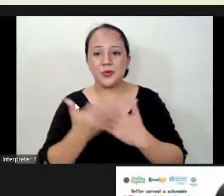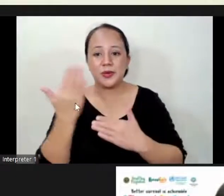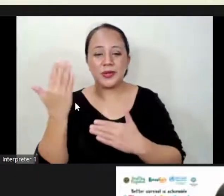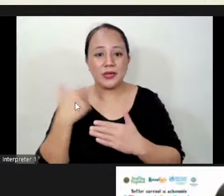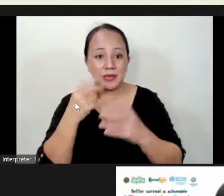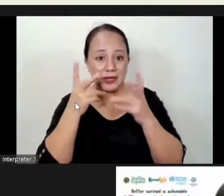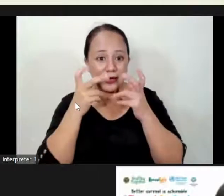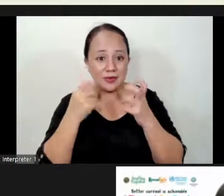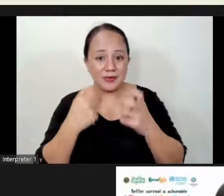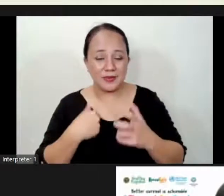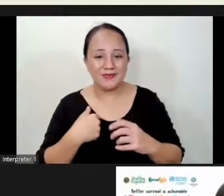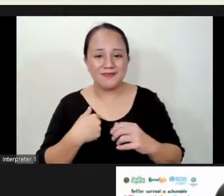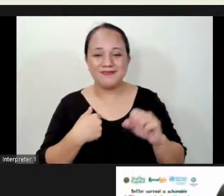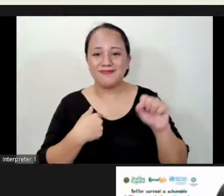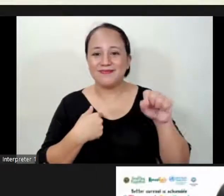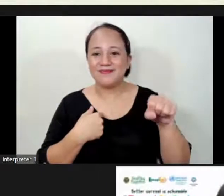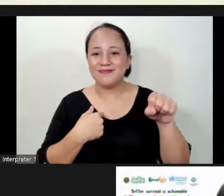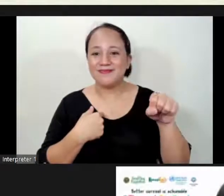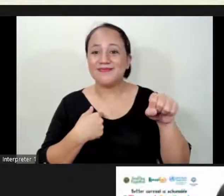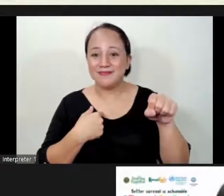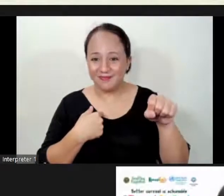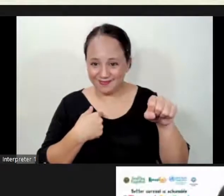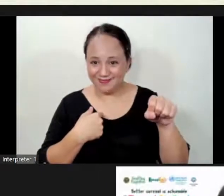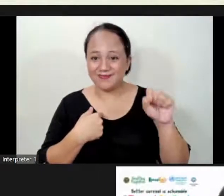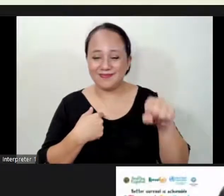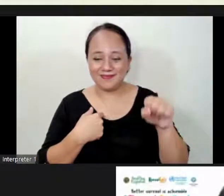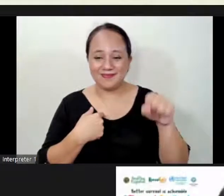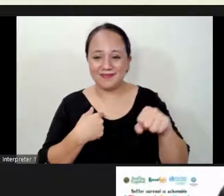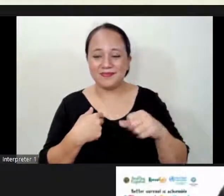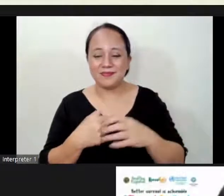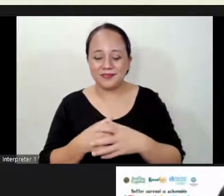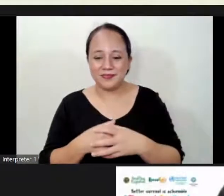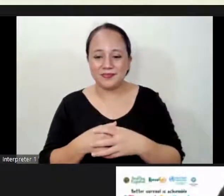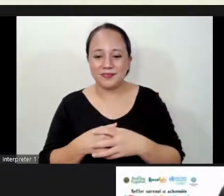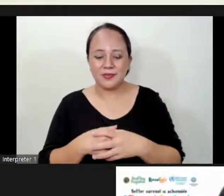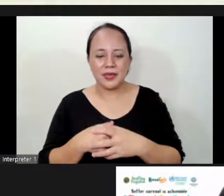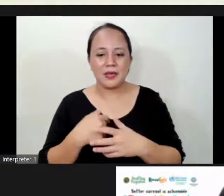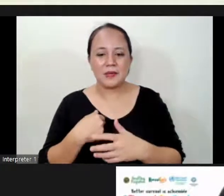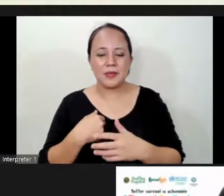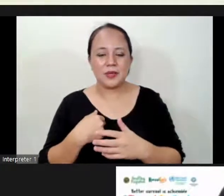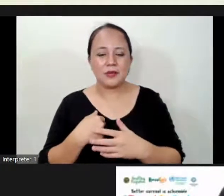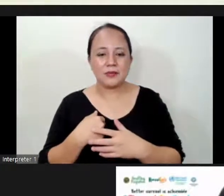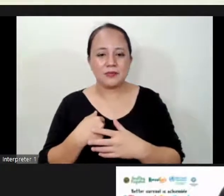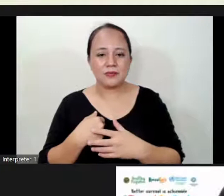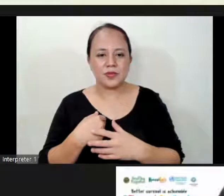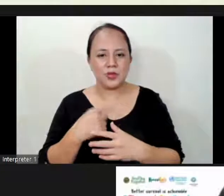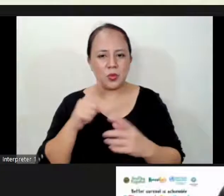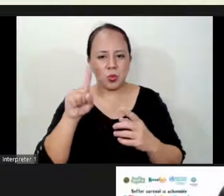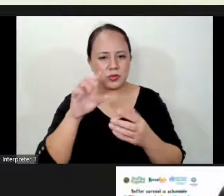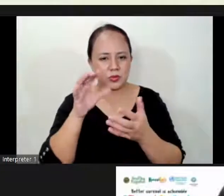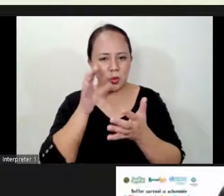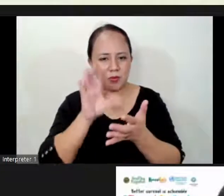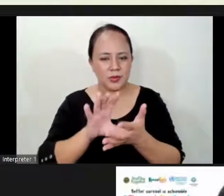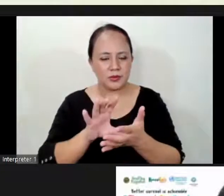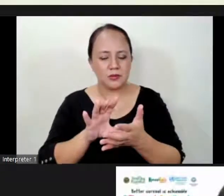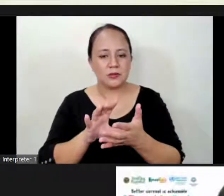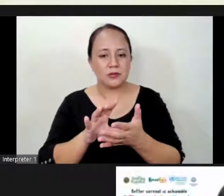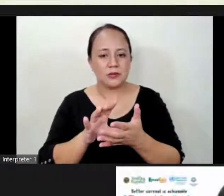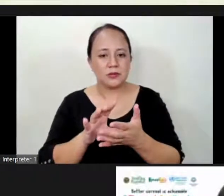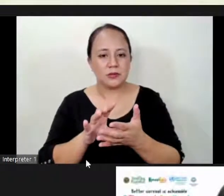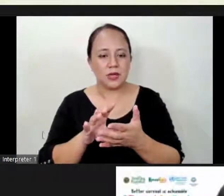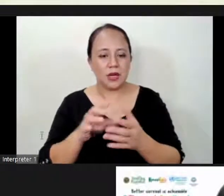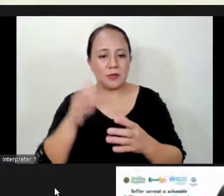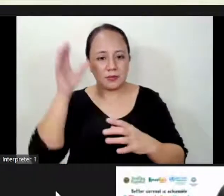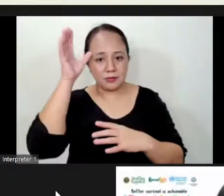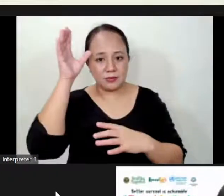can hear me. Yes, we can, loud and clear. Yes. I just like to have one comment regarding our